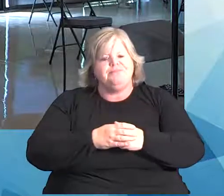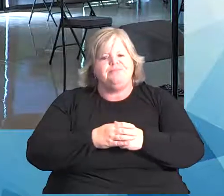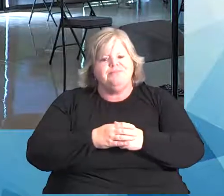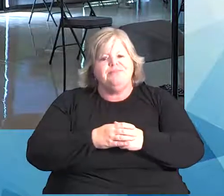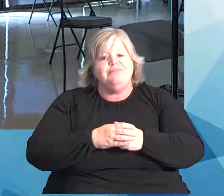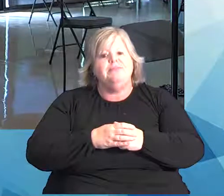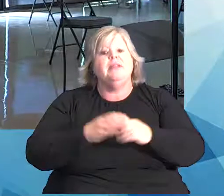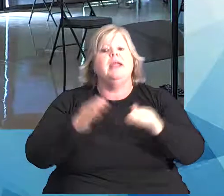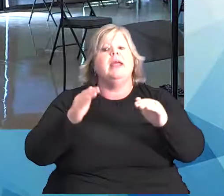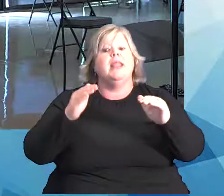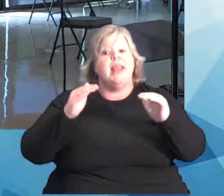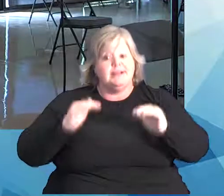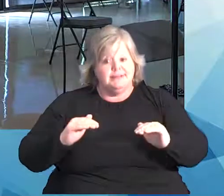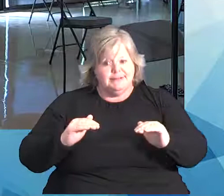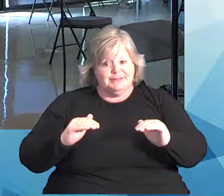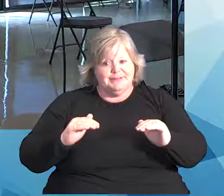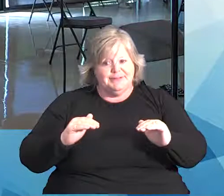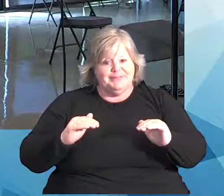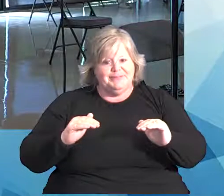Next.